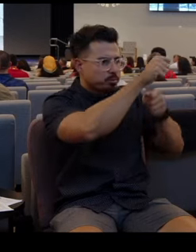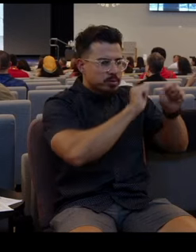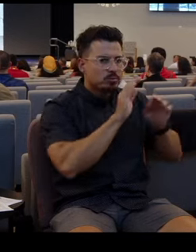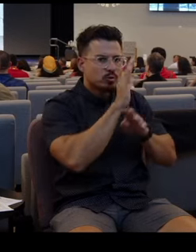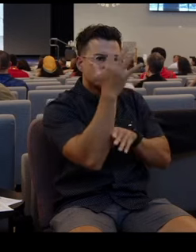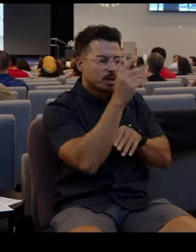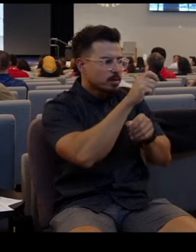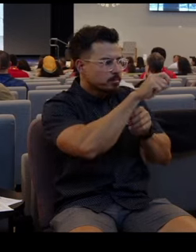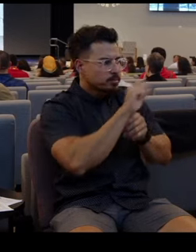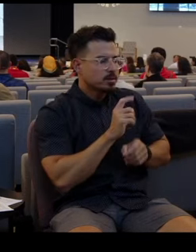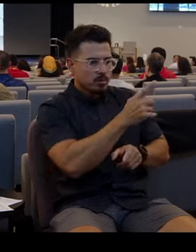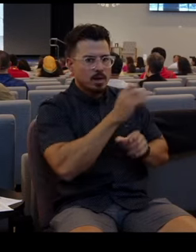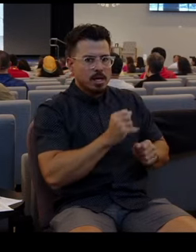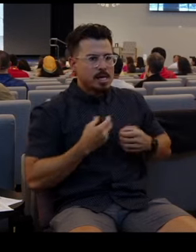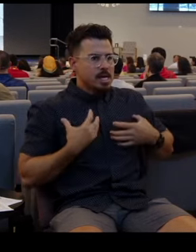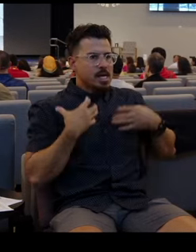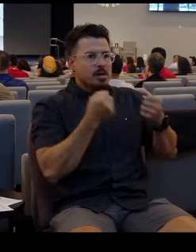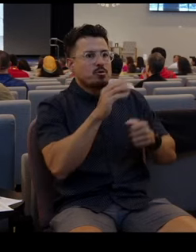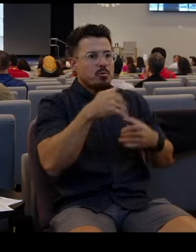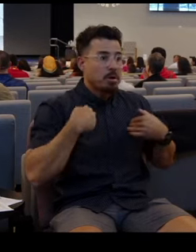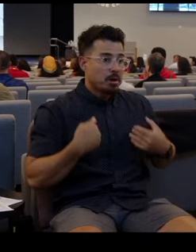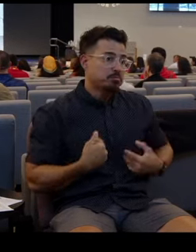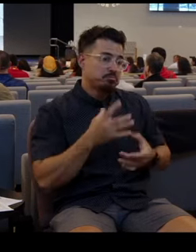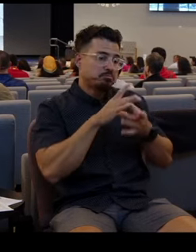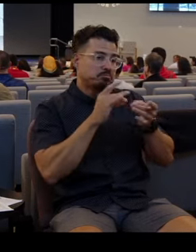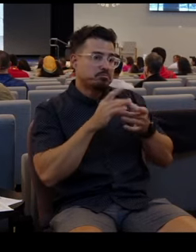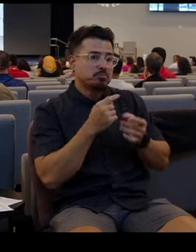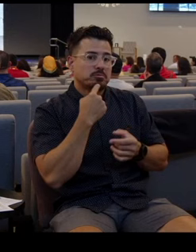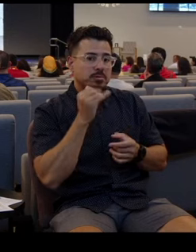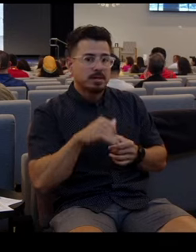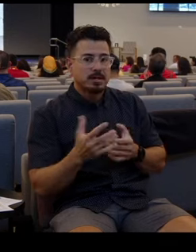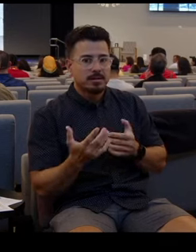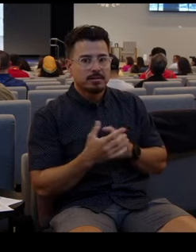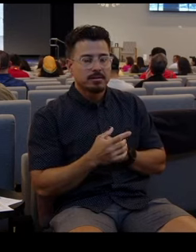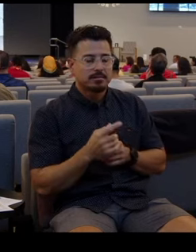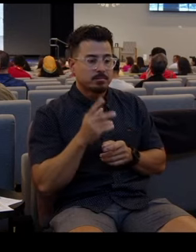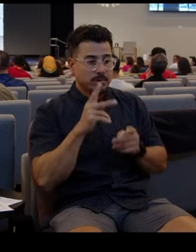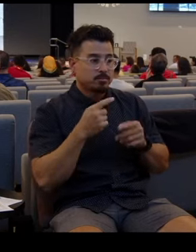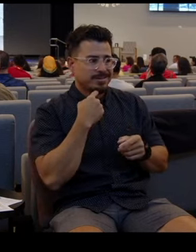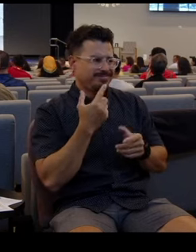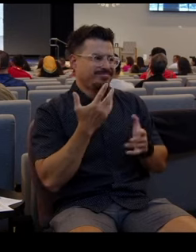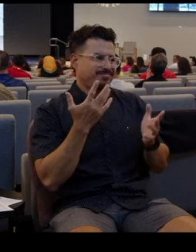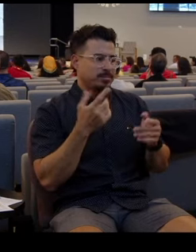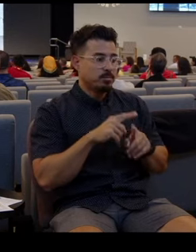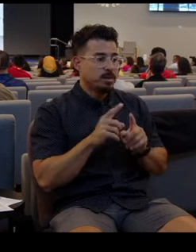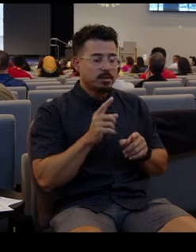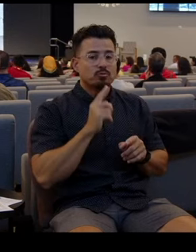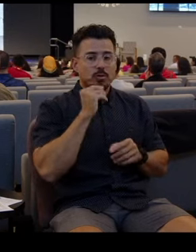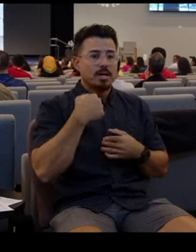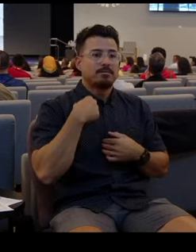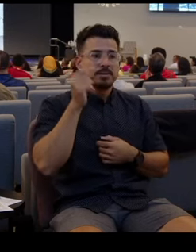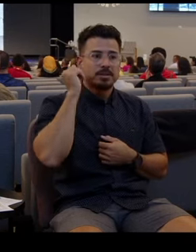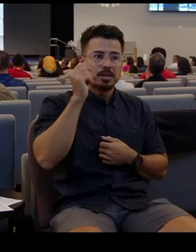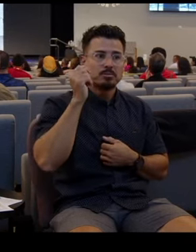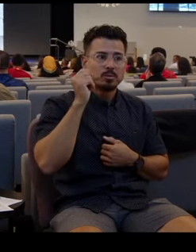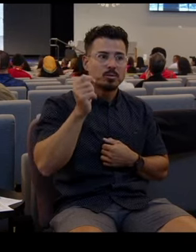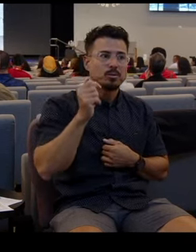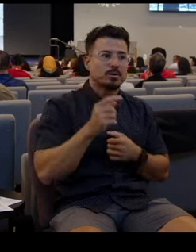it has healing properties. Now, before you scoff at that, it does have the testimonial